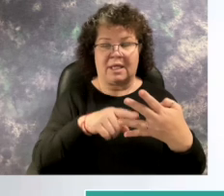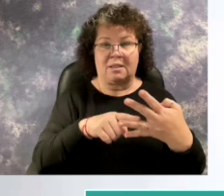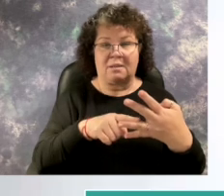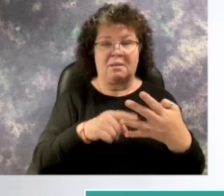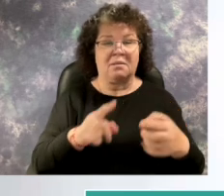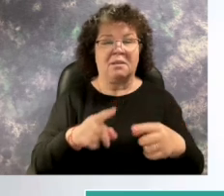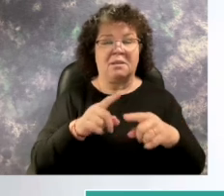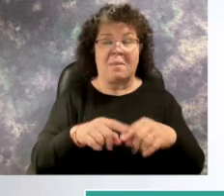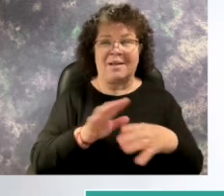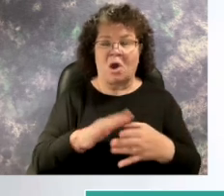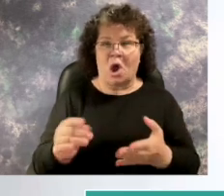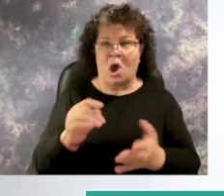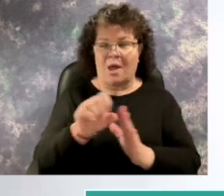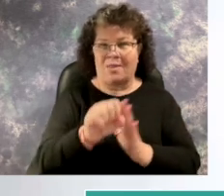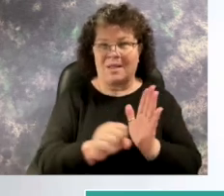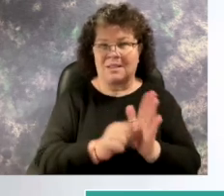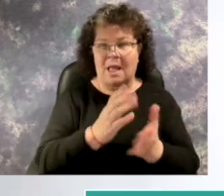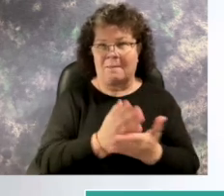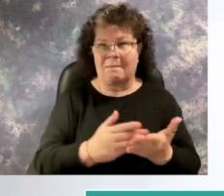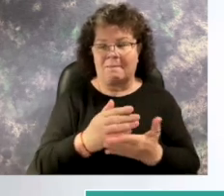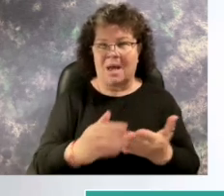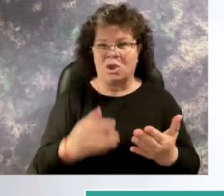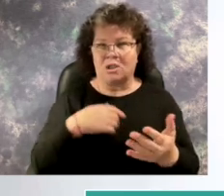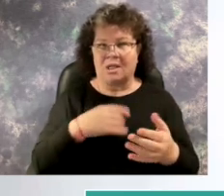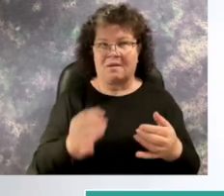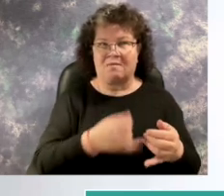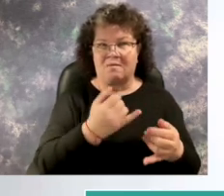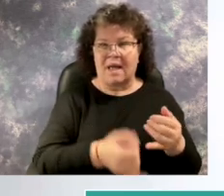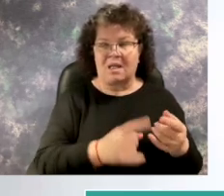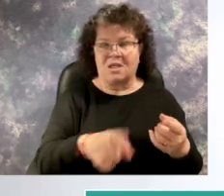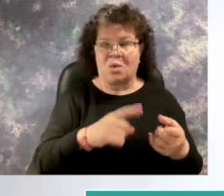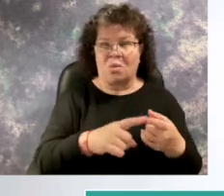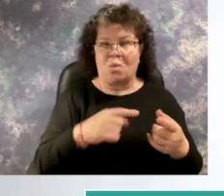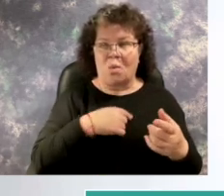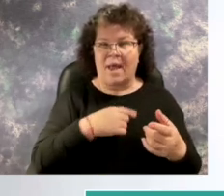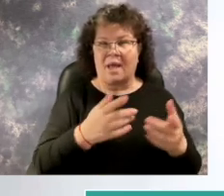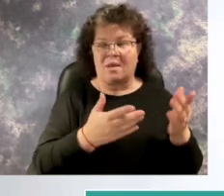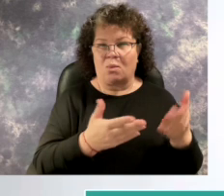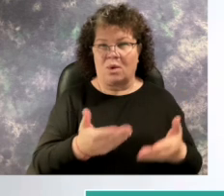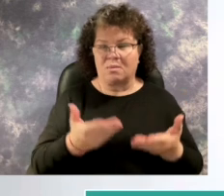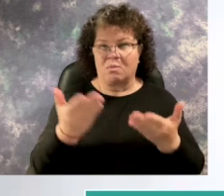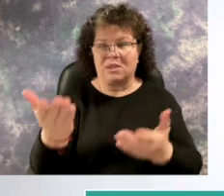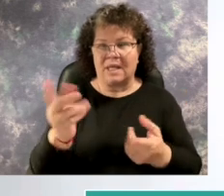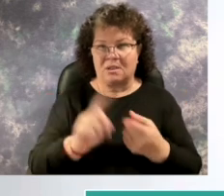budget being finalized and the month of November when the funding plan is presented to the